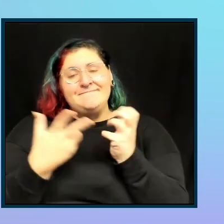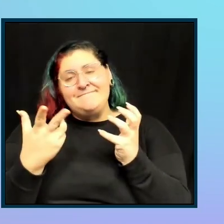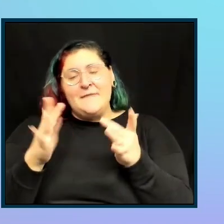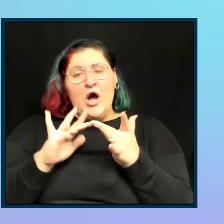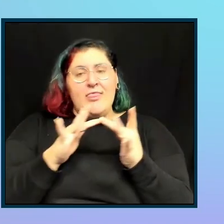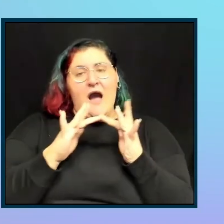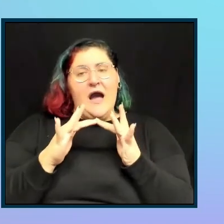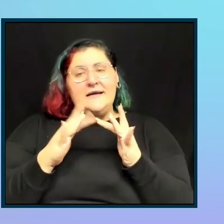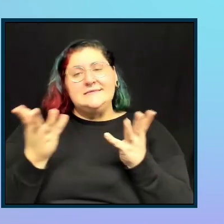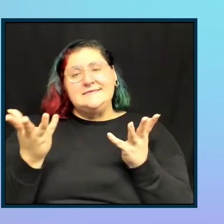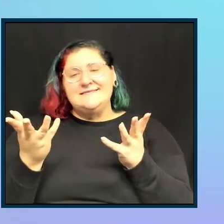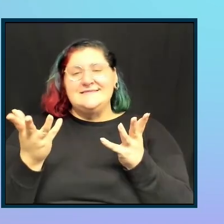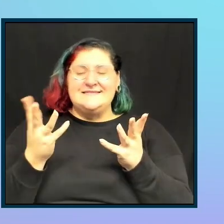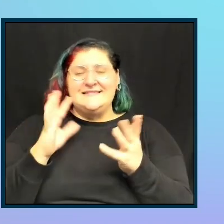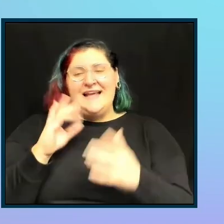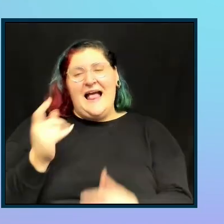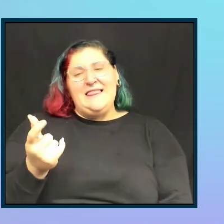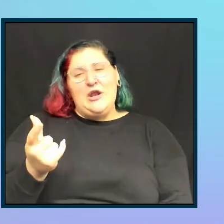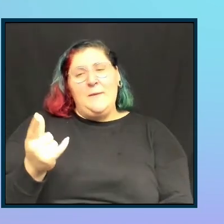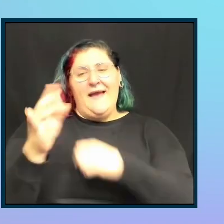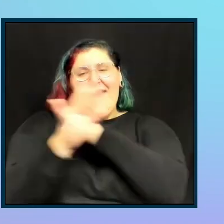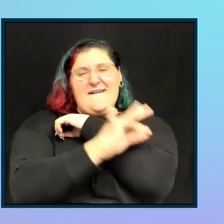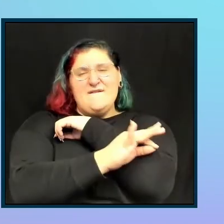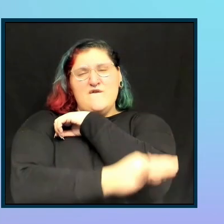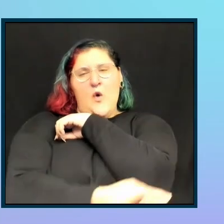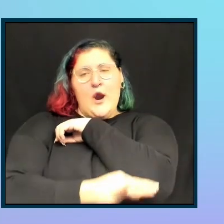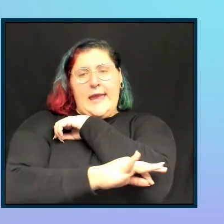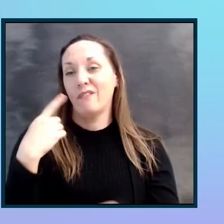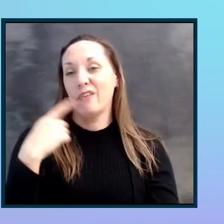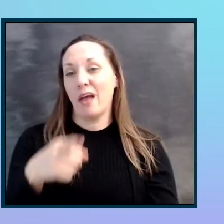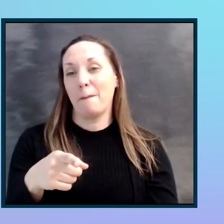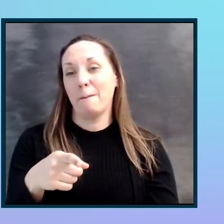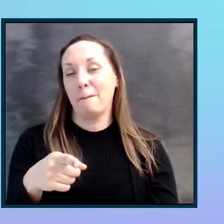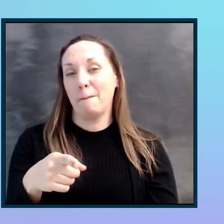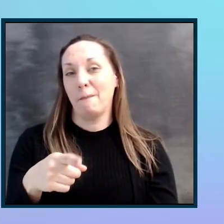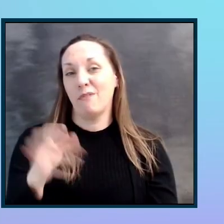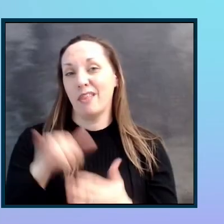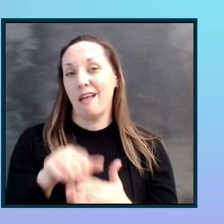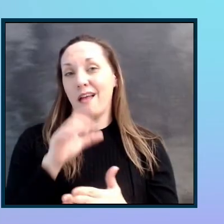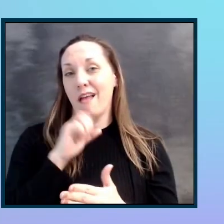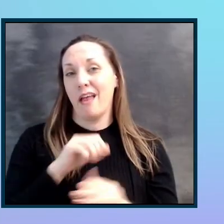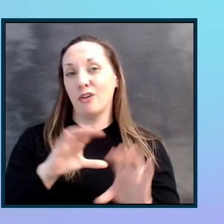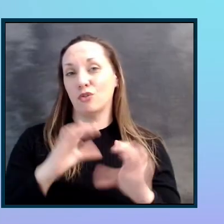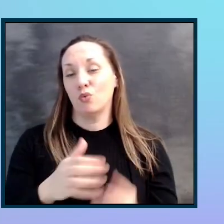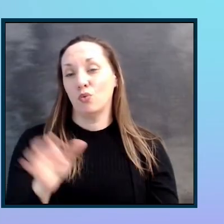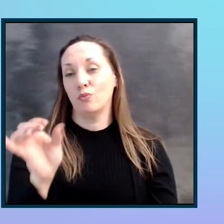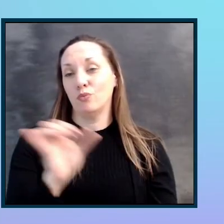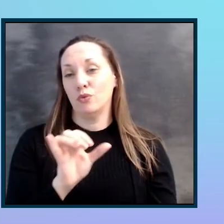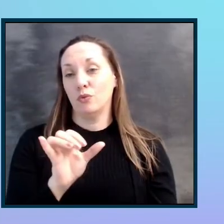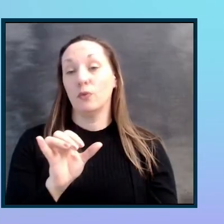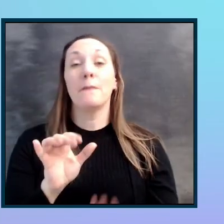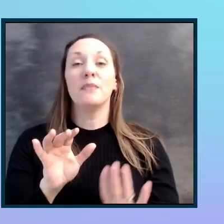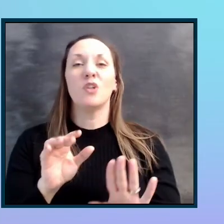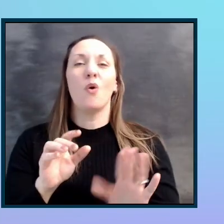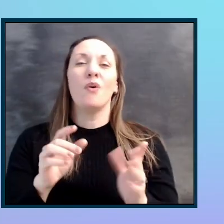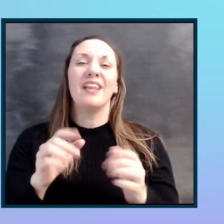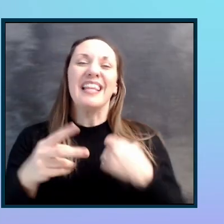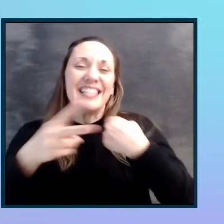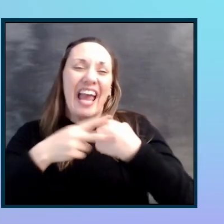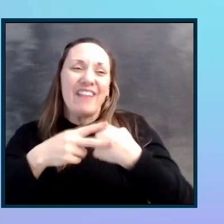to images and icons, you need to think about how kids will perceive them. So using icons is great, but think